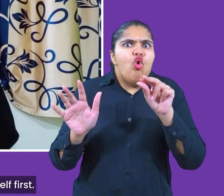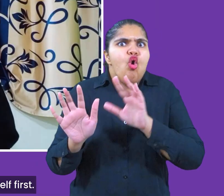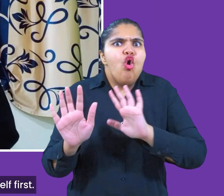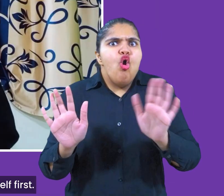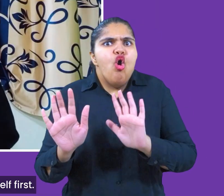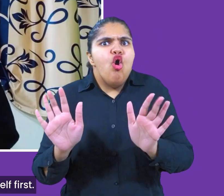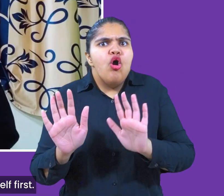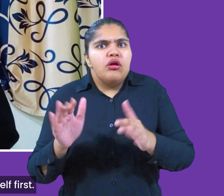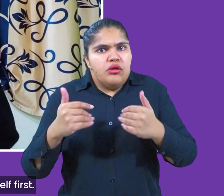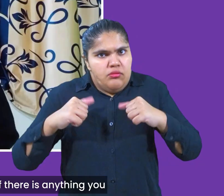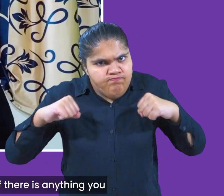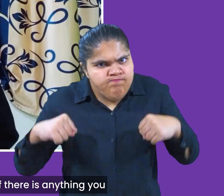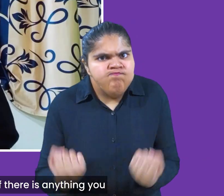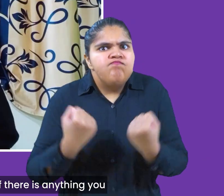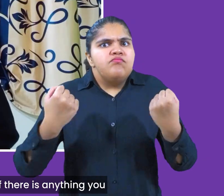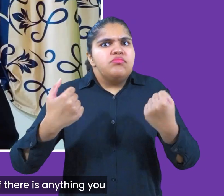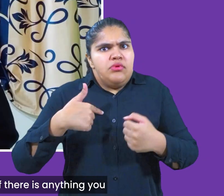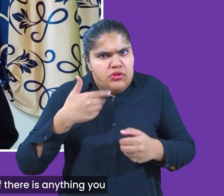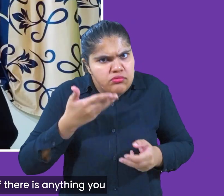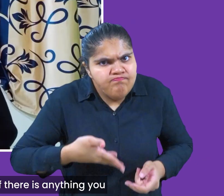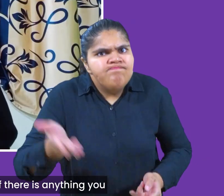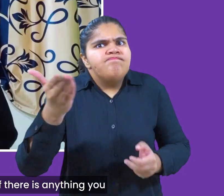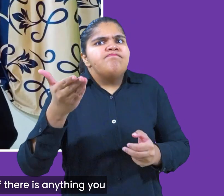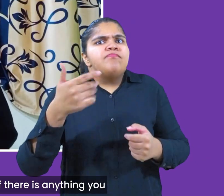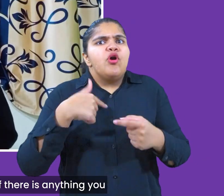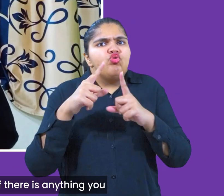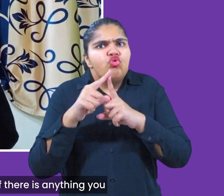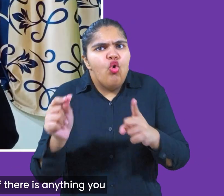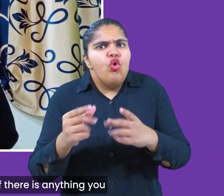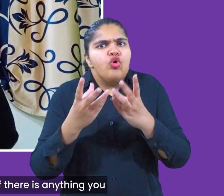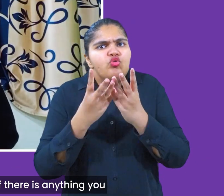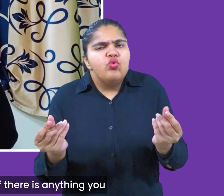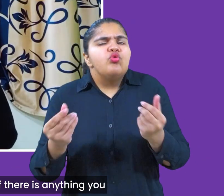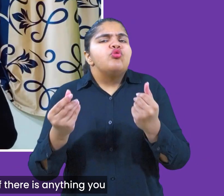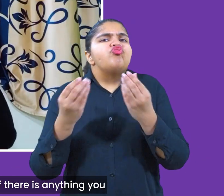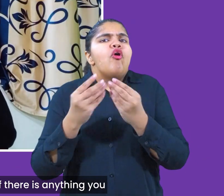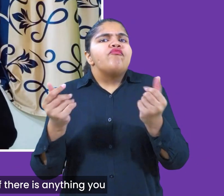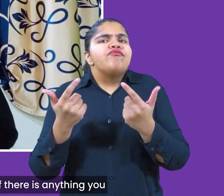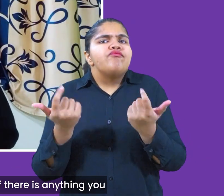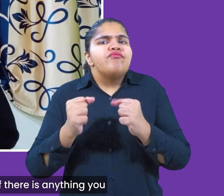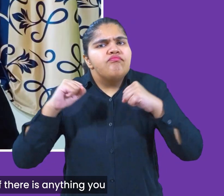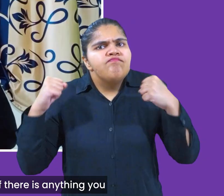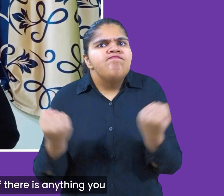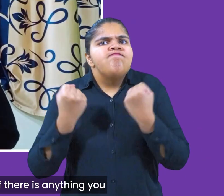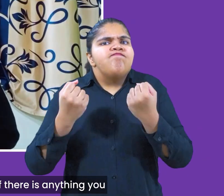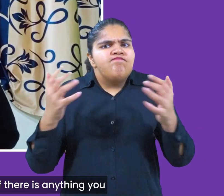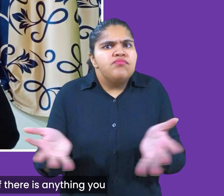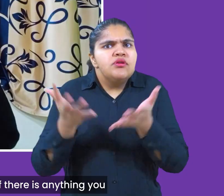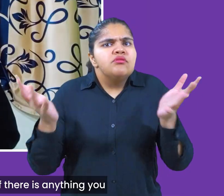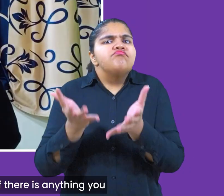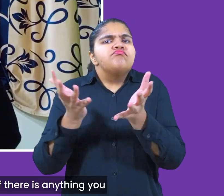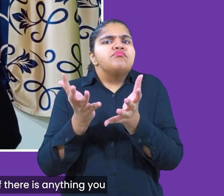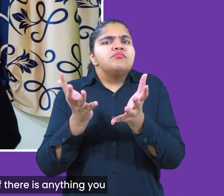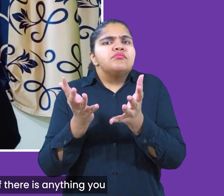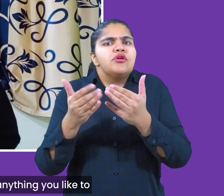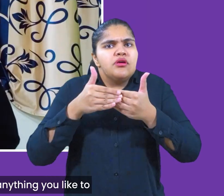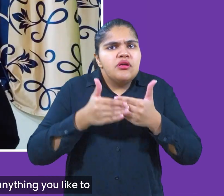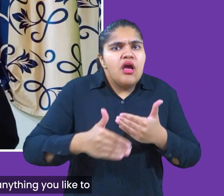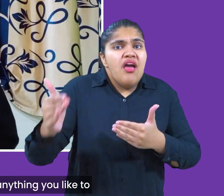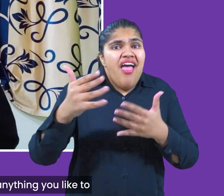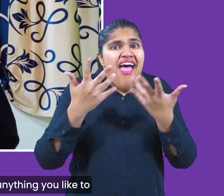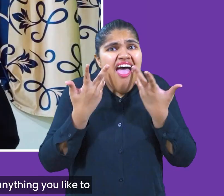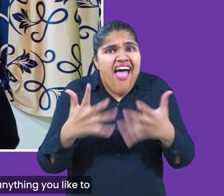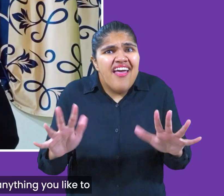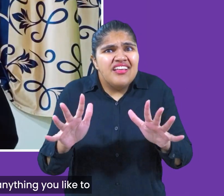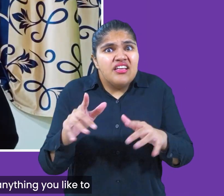help yourself first. Yeah. And the same thing, like if there is anything you would like